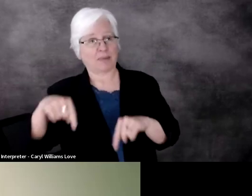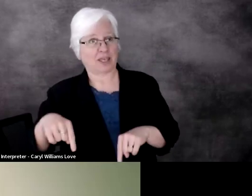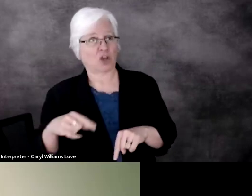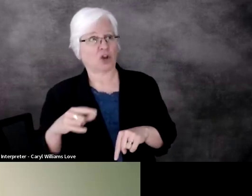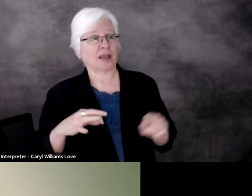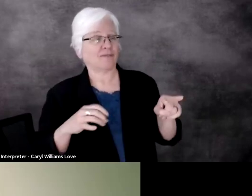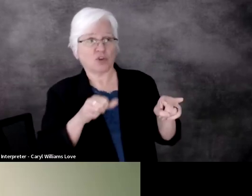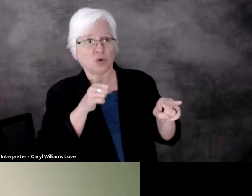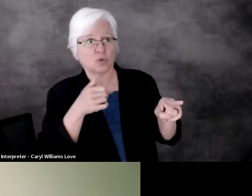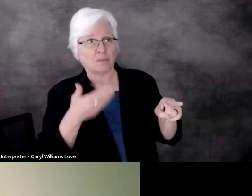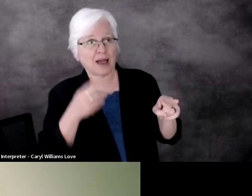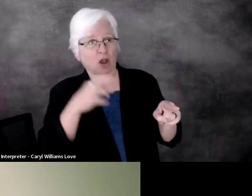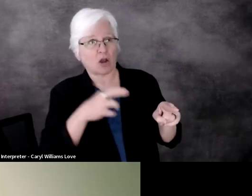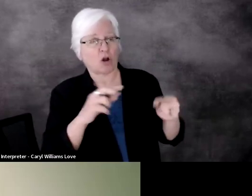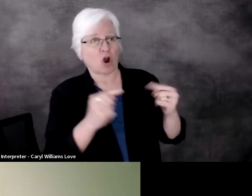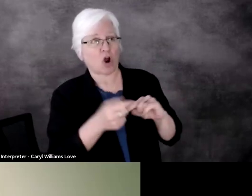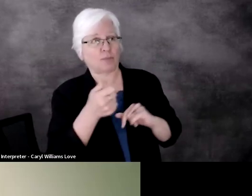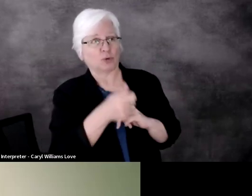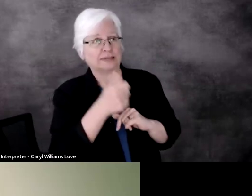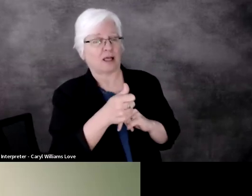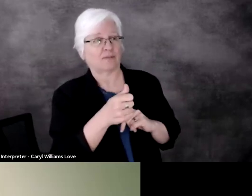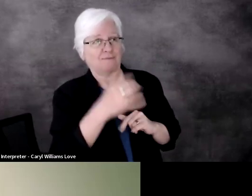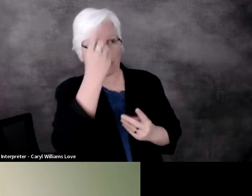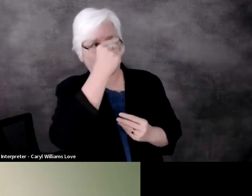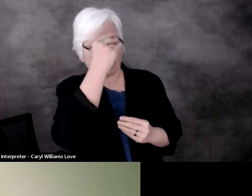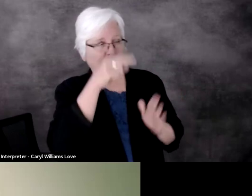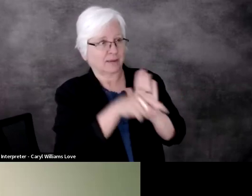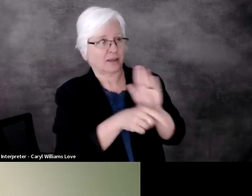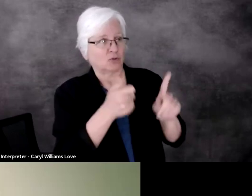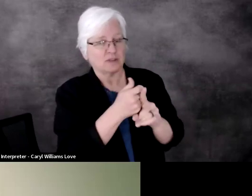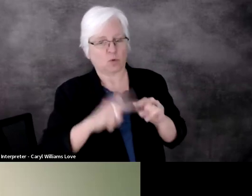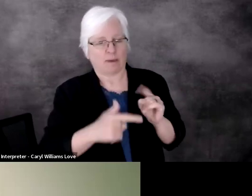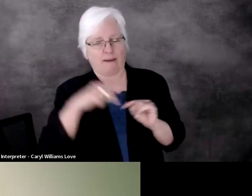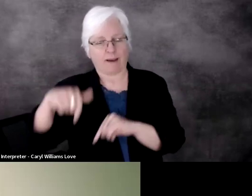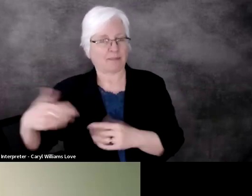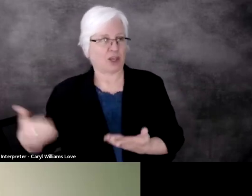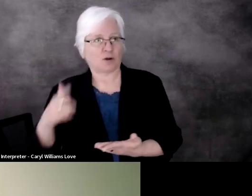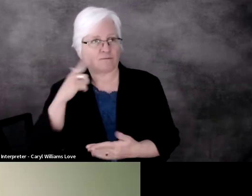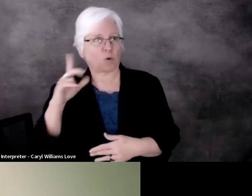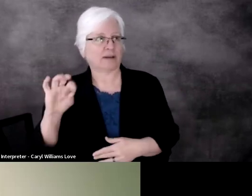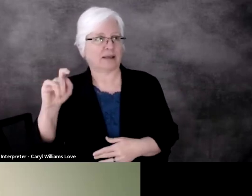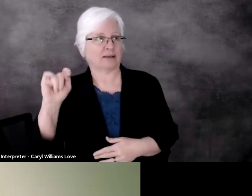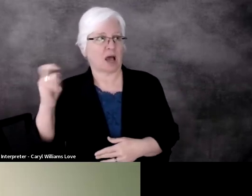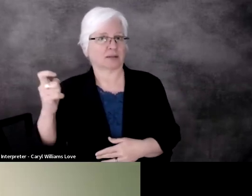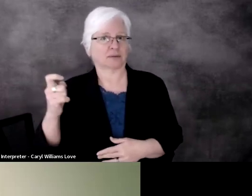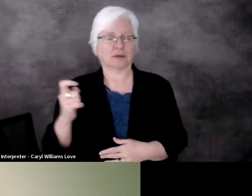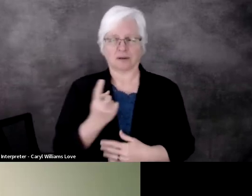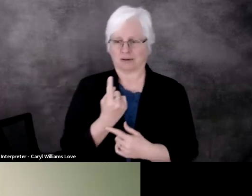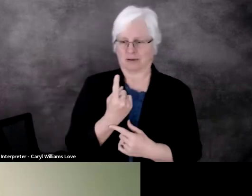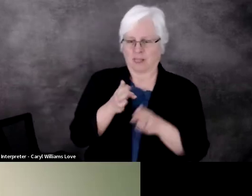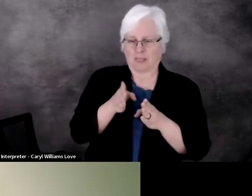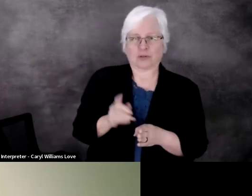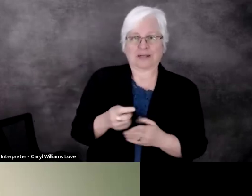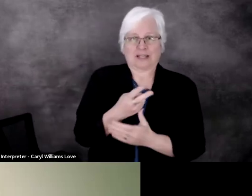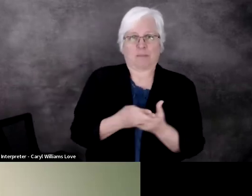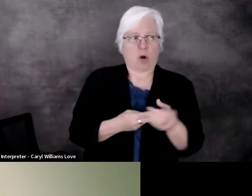you doing something like harming yourself. If you're having suicidal ideation, we can't take you. So this person needs both detox and